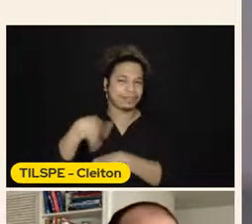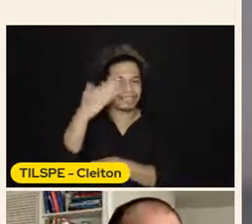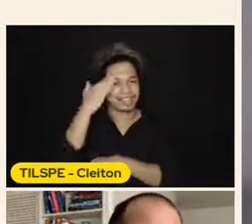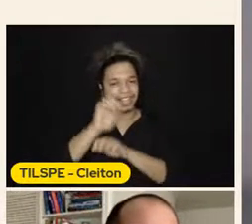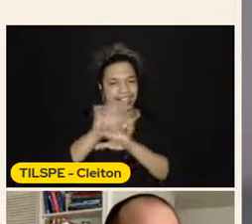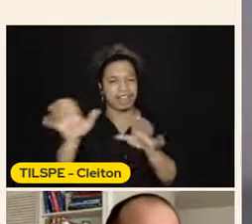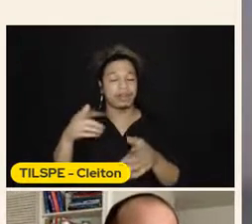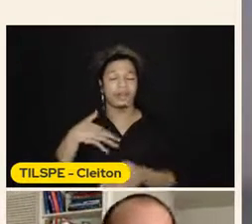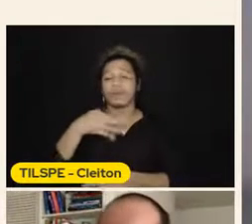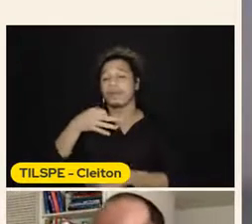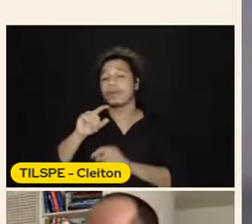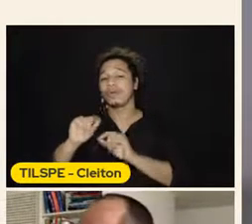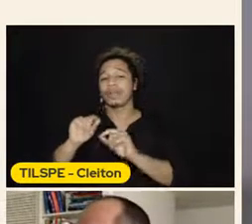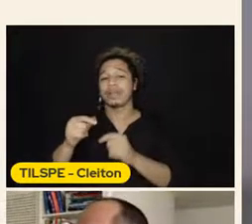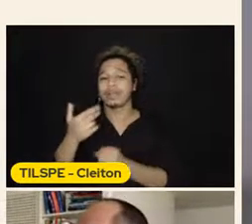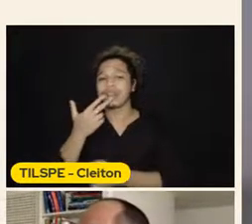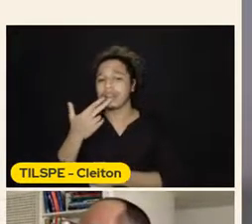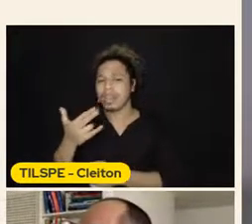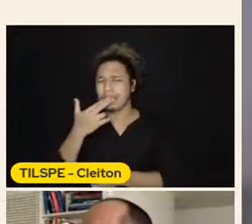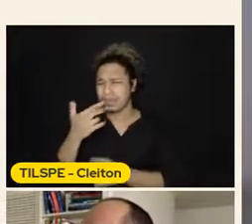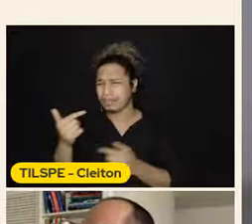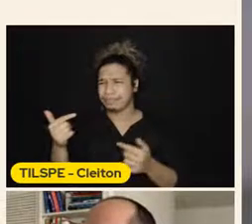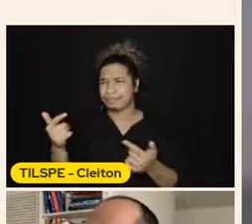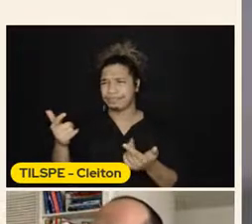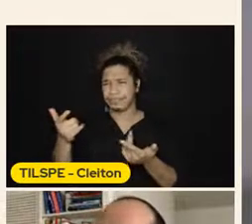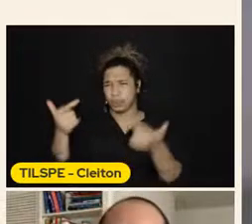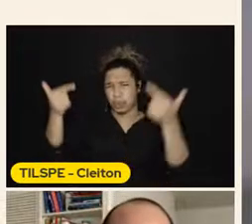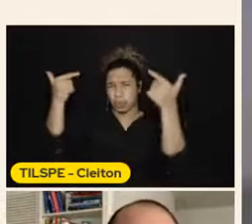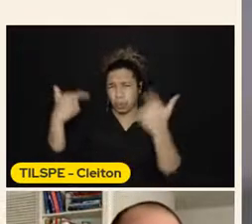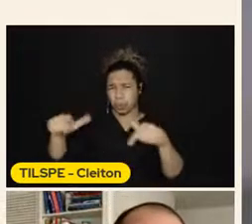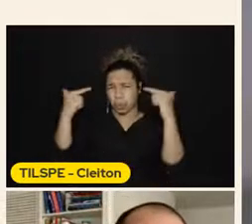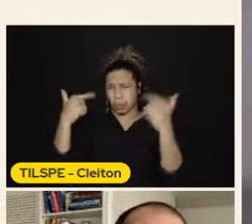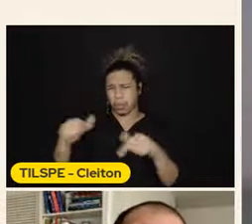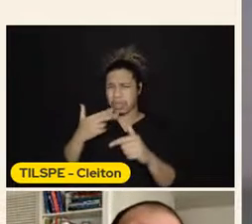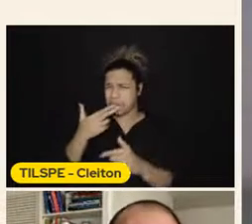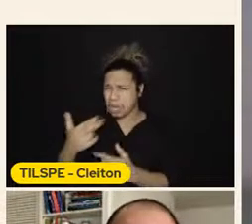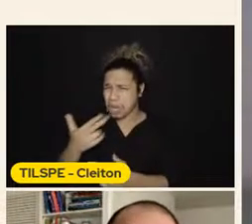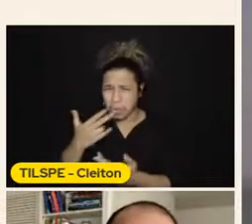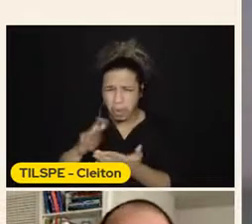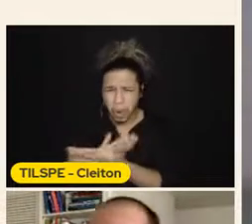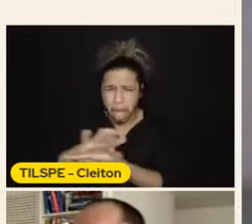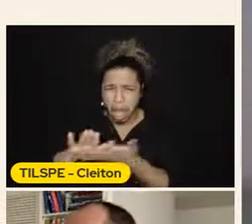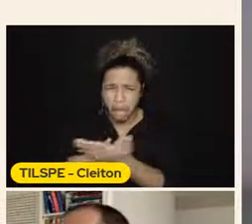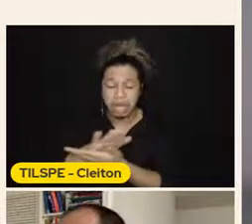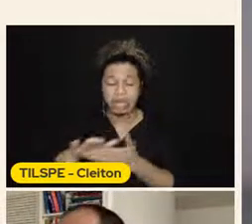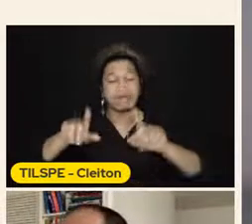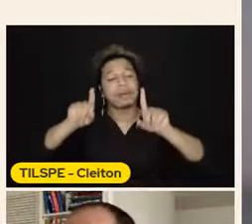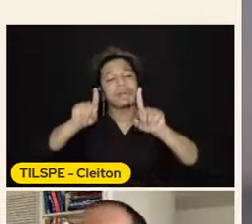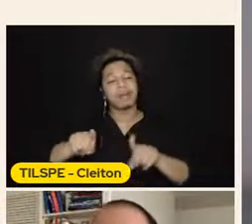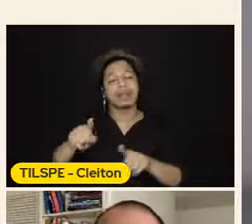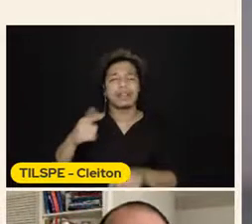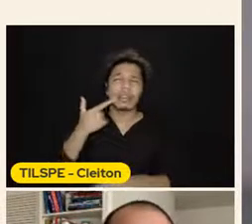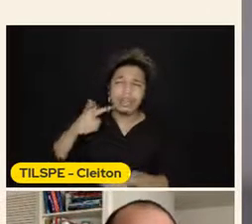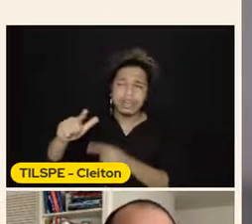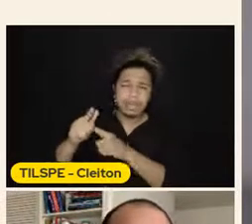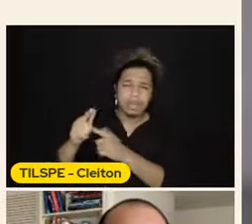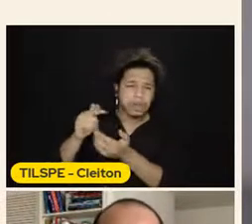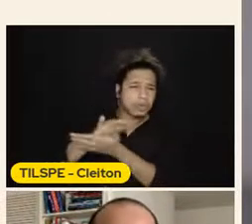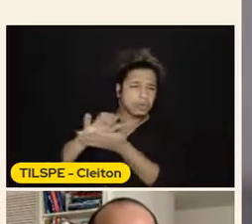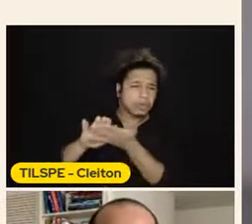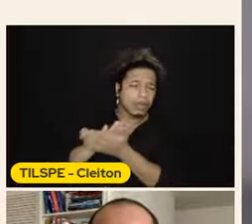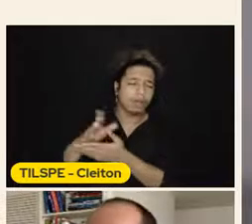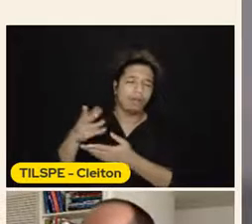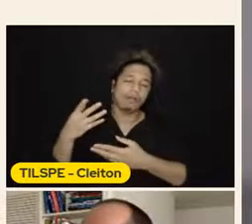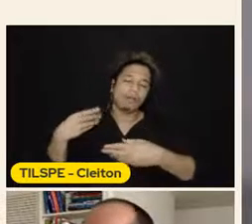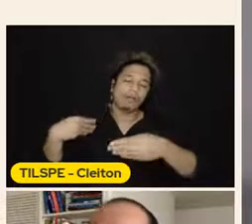is that language does not exist. But seeing language as non-existent or just as a fluid and